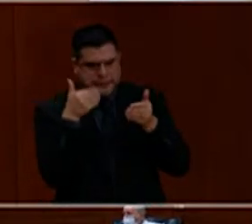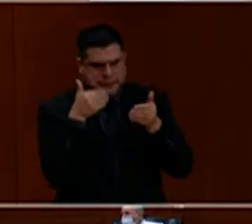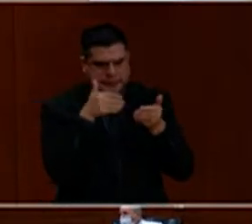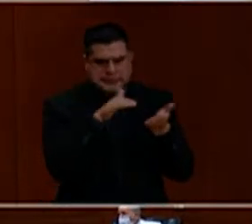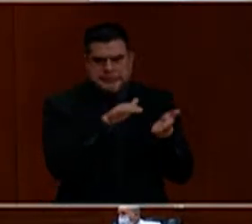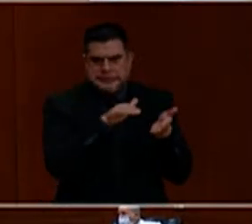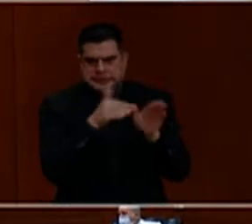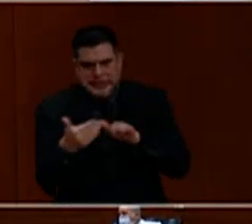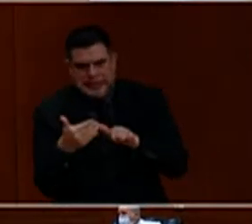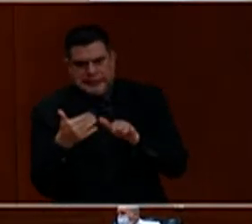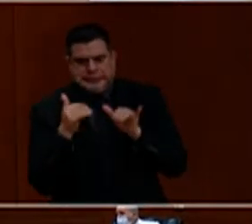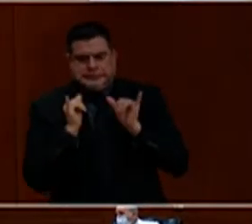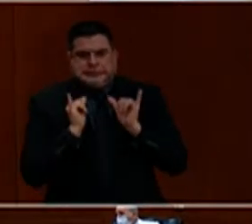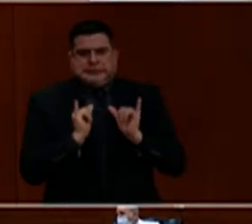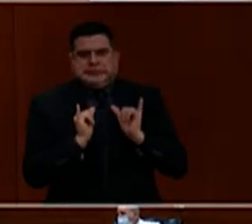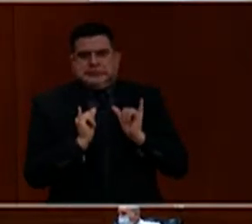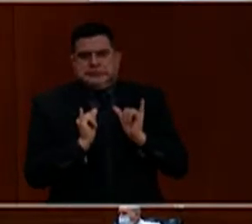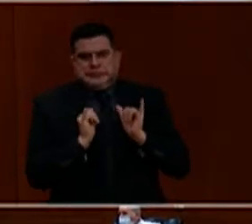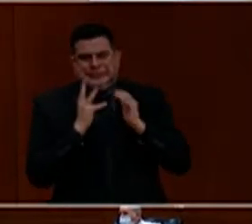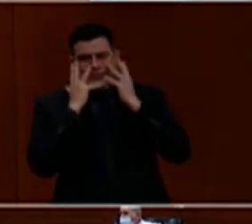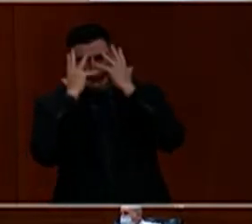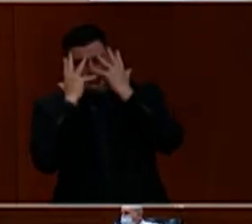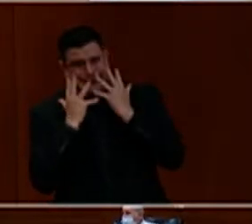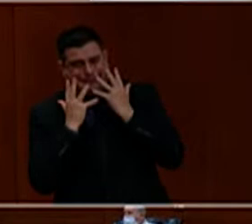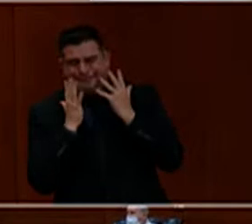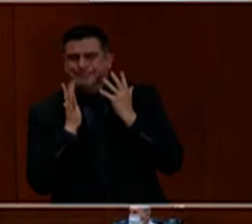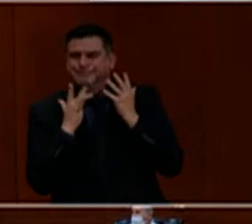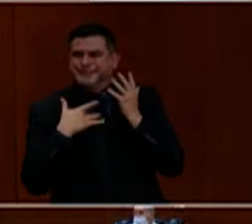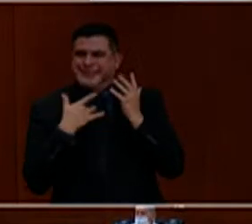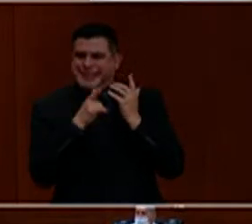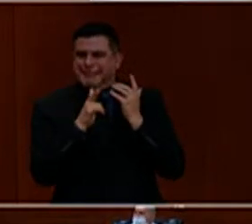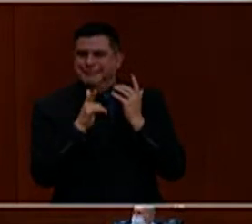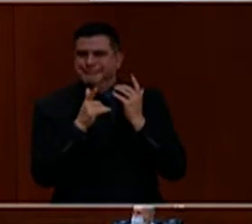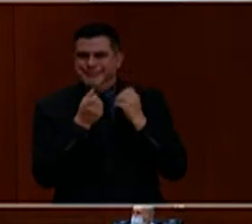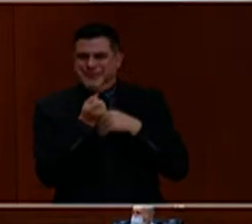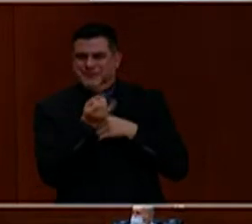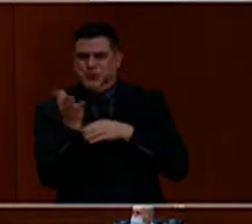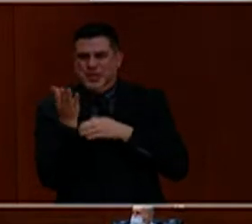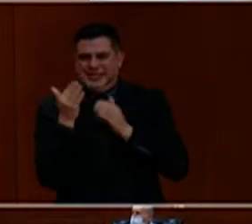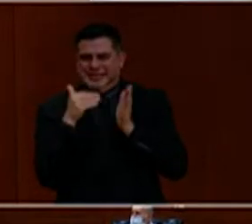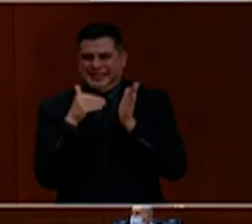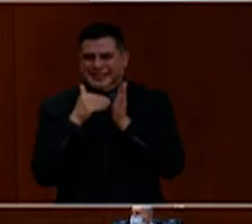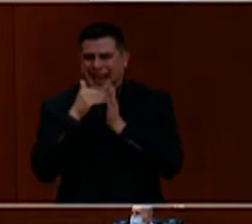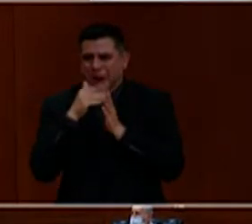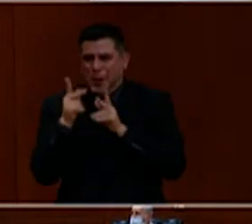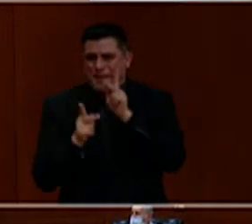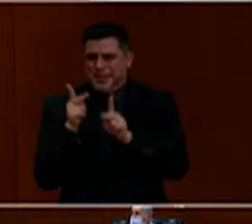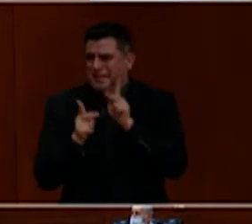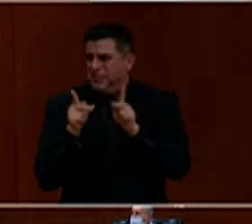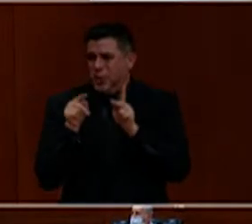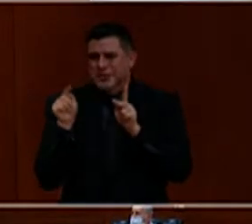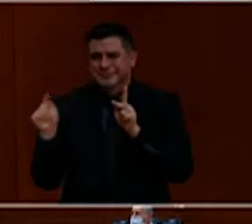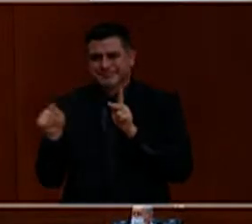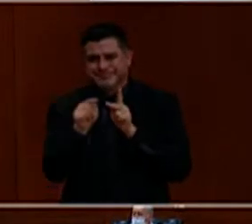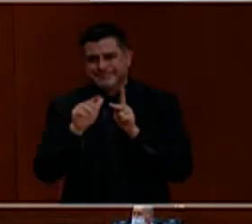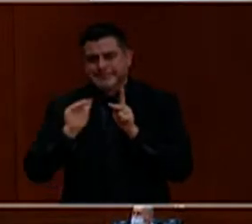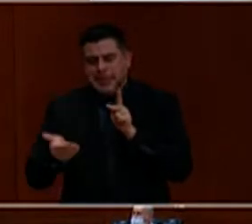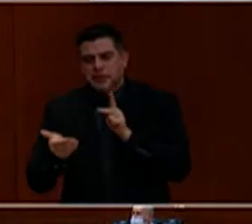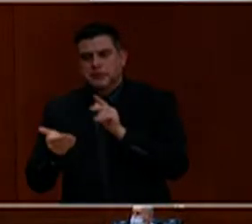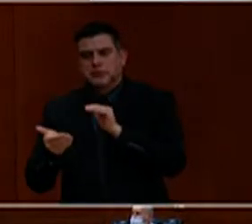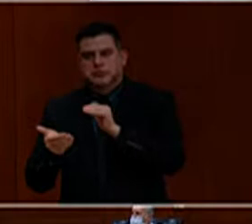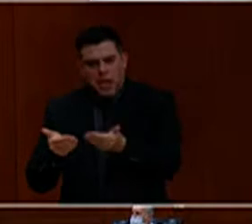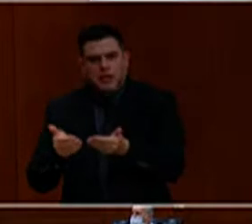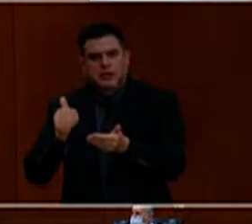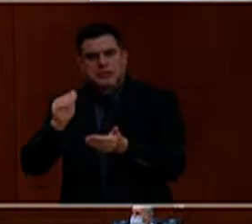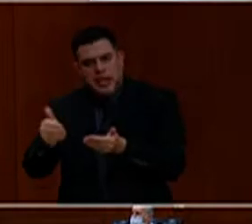been as lucky, and in fact, we had a record high number of daily deaths. Your daughter, within the past week,